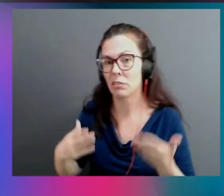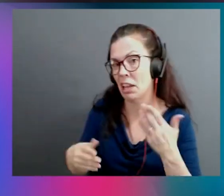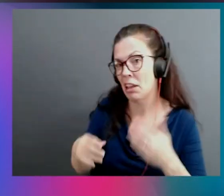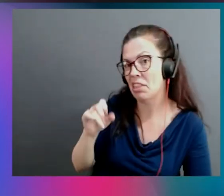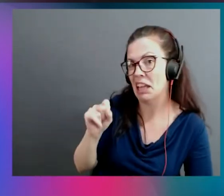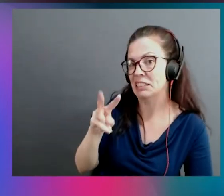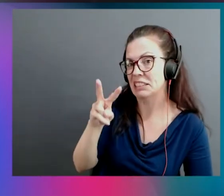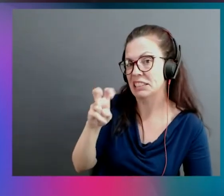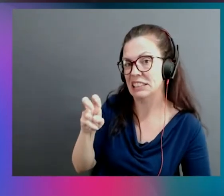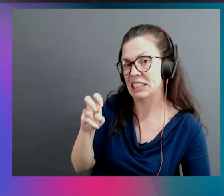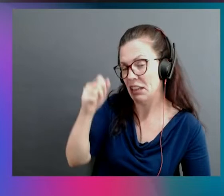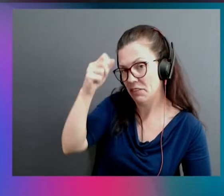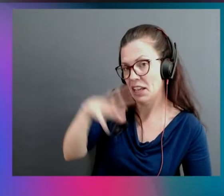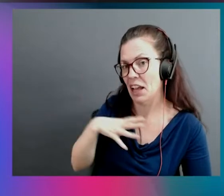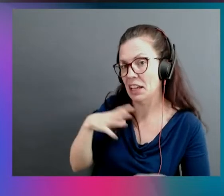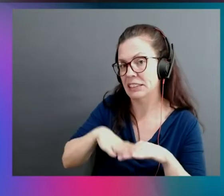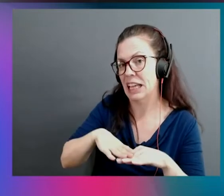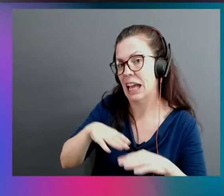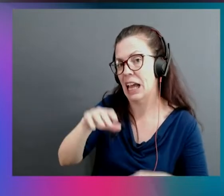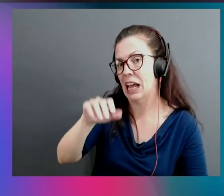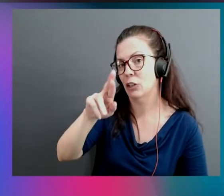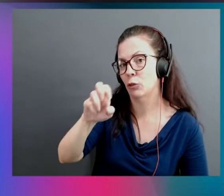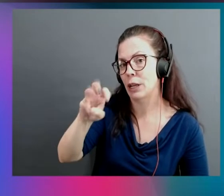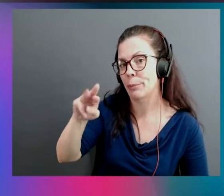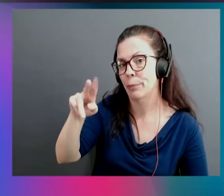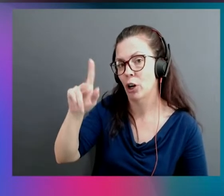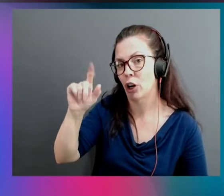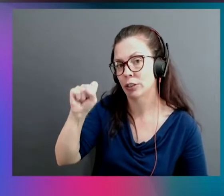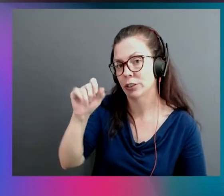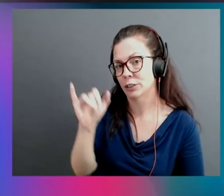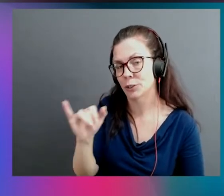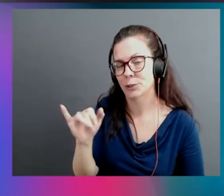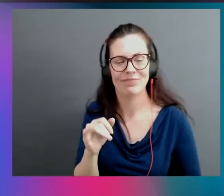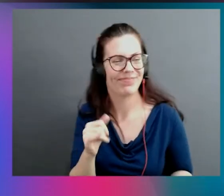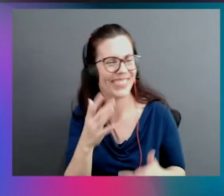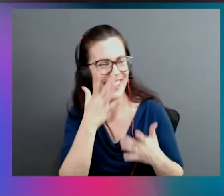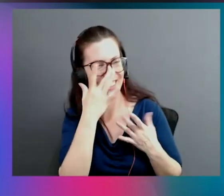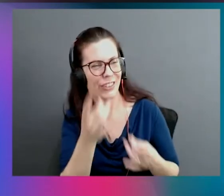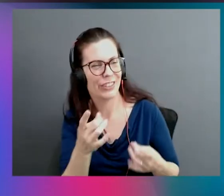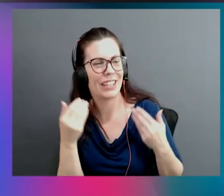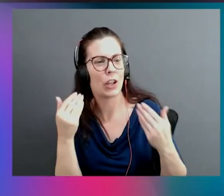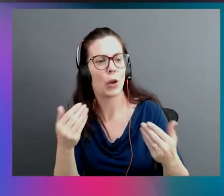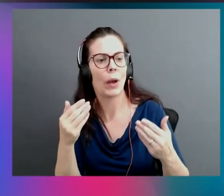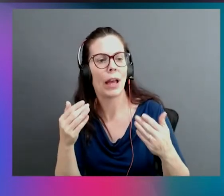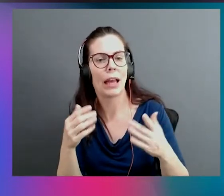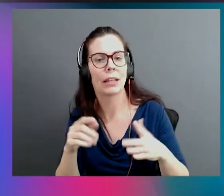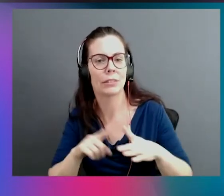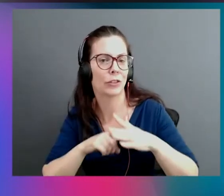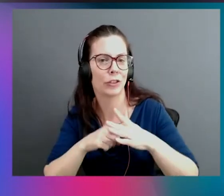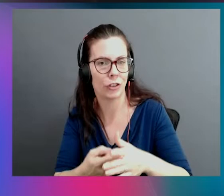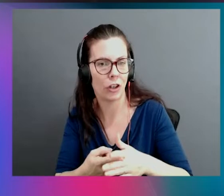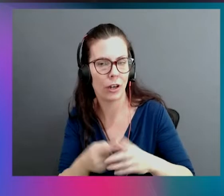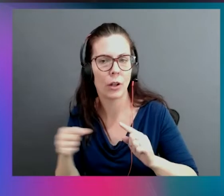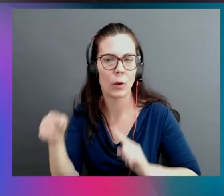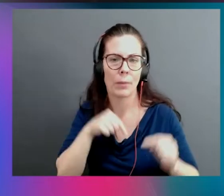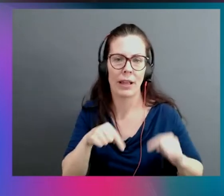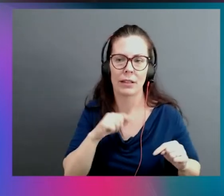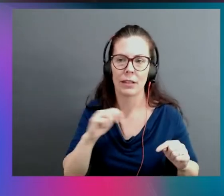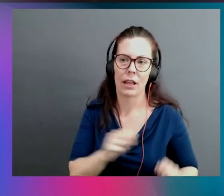right, that's good. So, very interesting. I'm going to play it now. I'll go back to that other terminal. Okay.